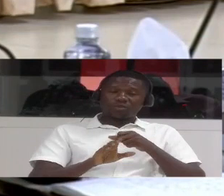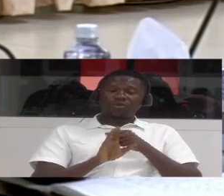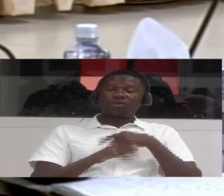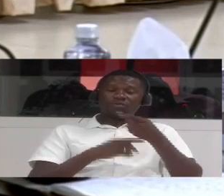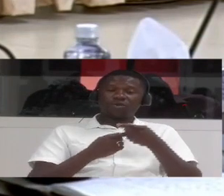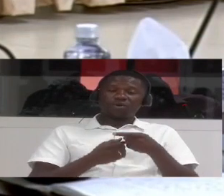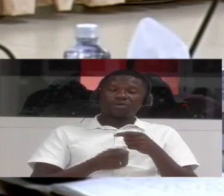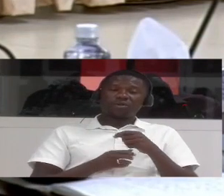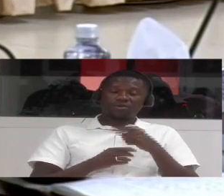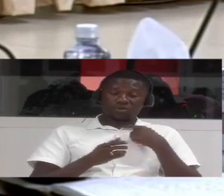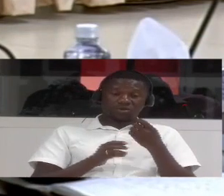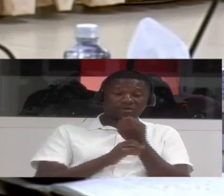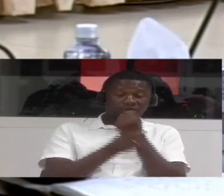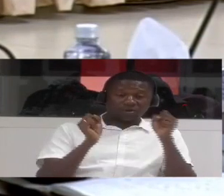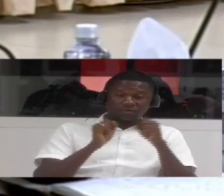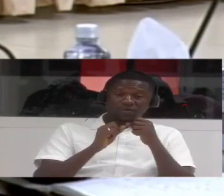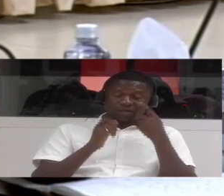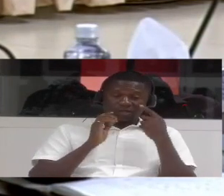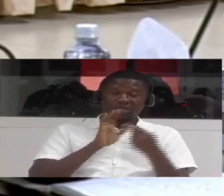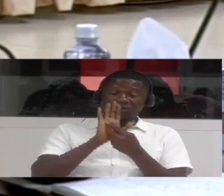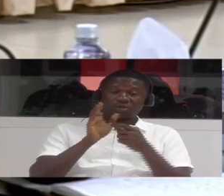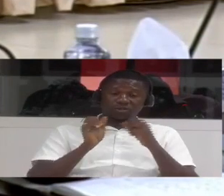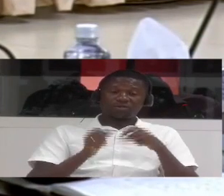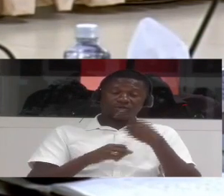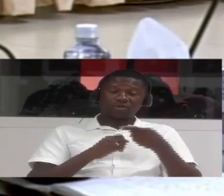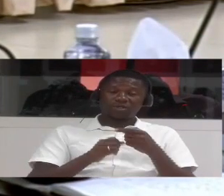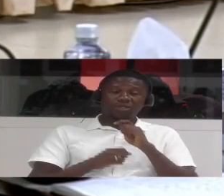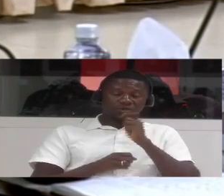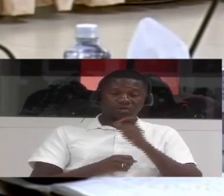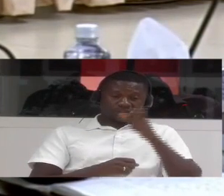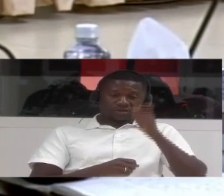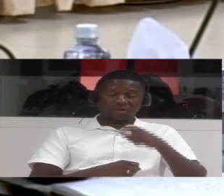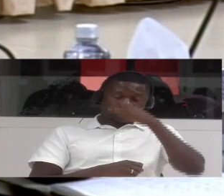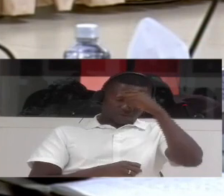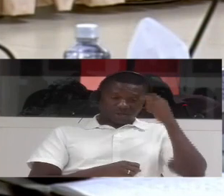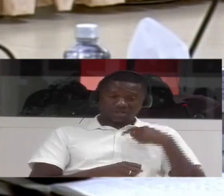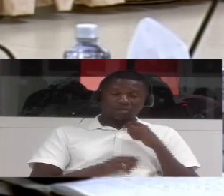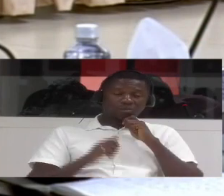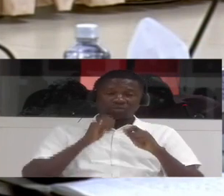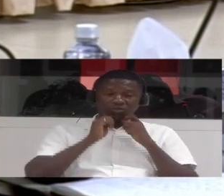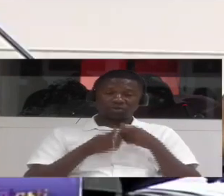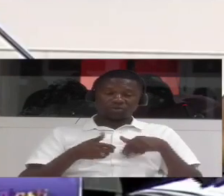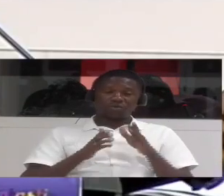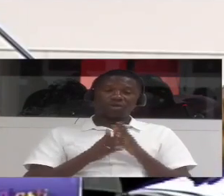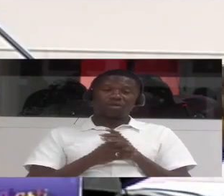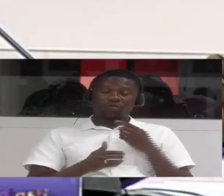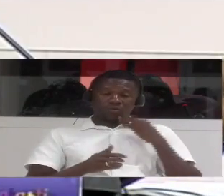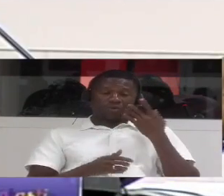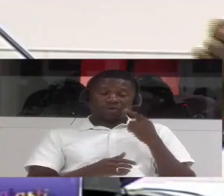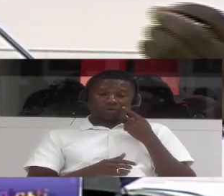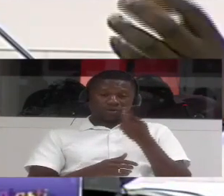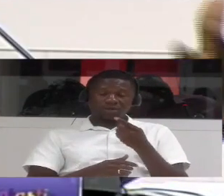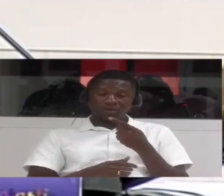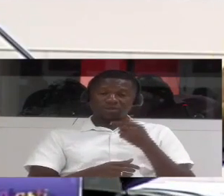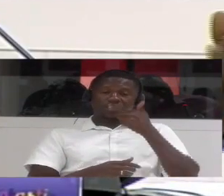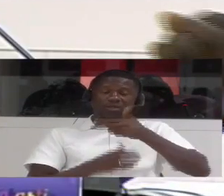only freedom of expression but for the journalism as a profession. Because when you look at the 1970 Constitution,